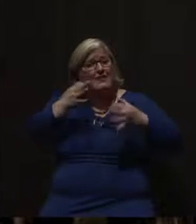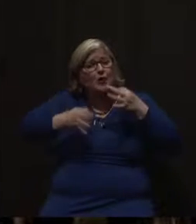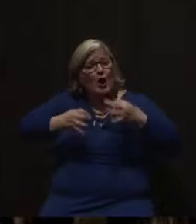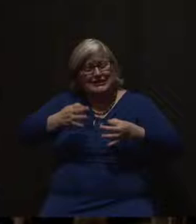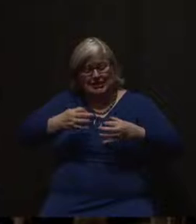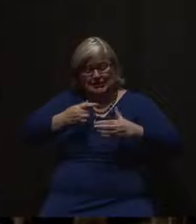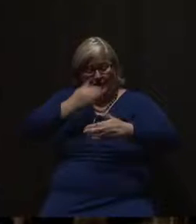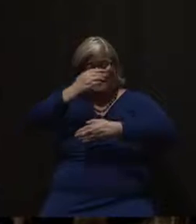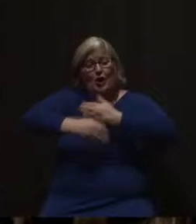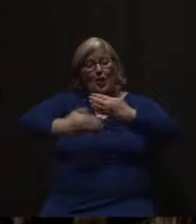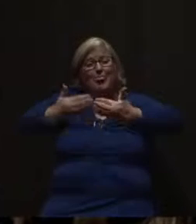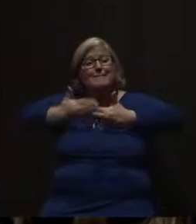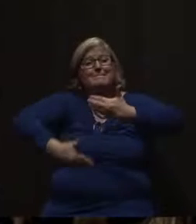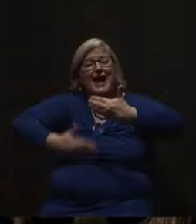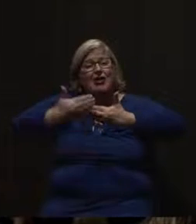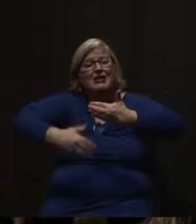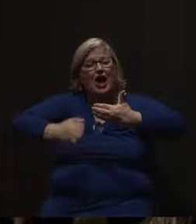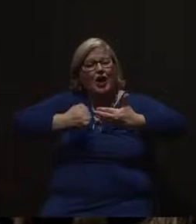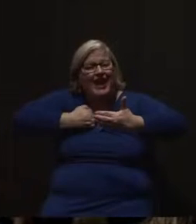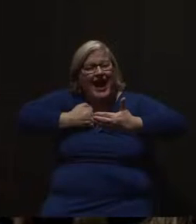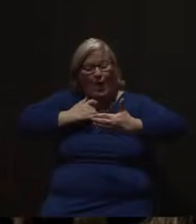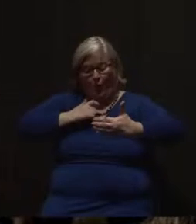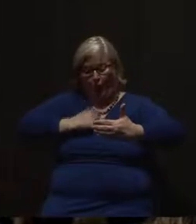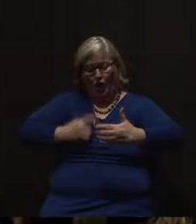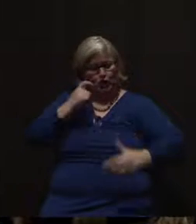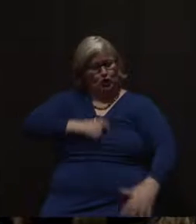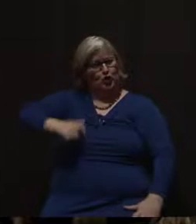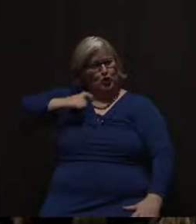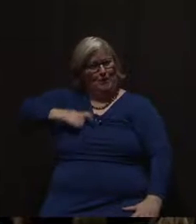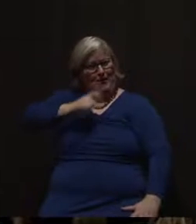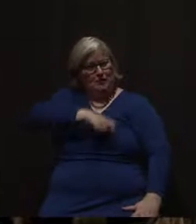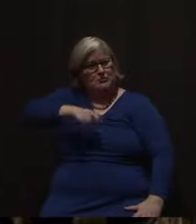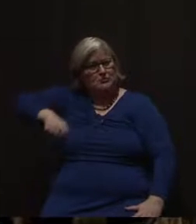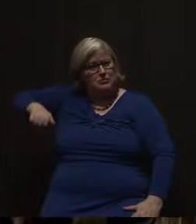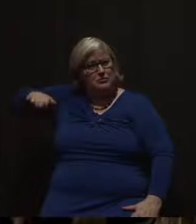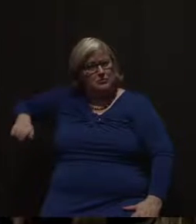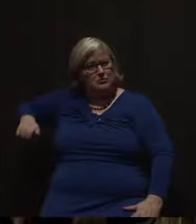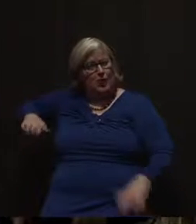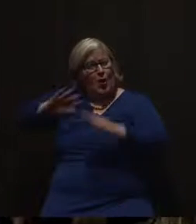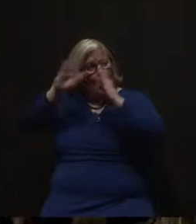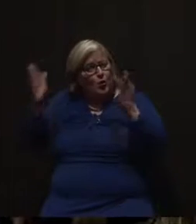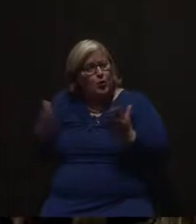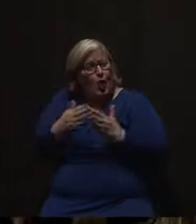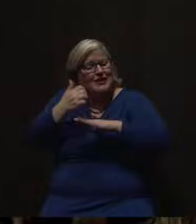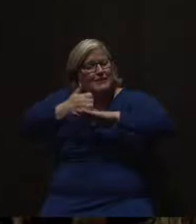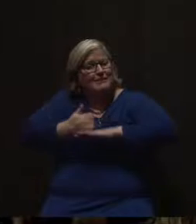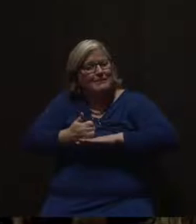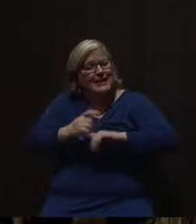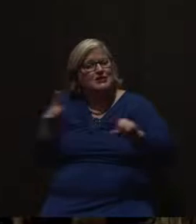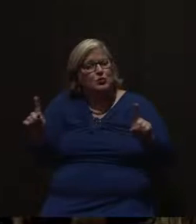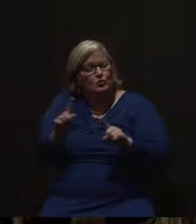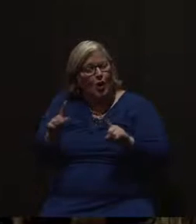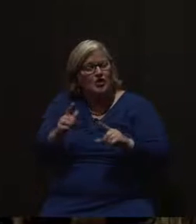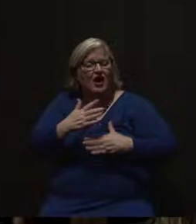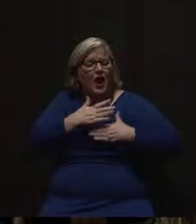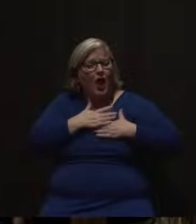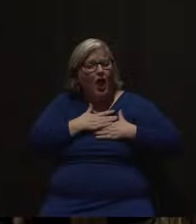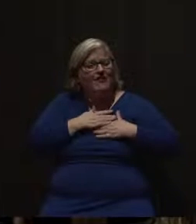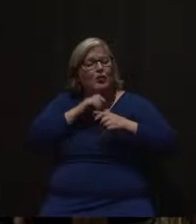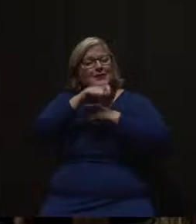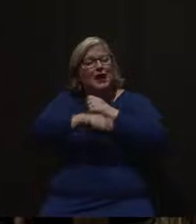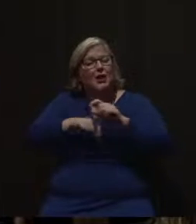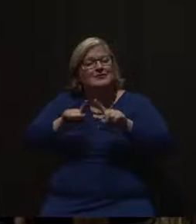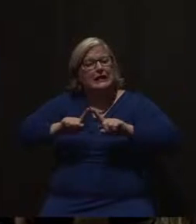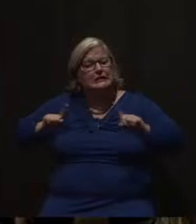species. And a view of the world based on love will produce a different political theory and most likely a different